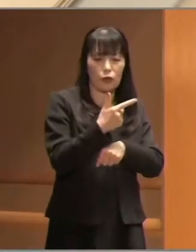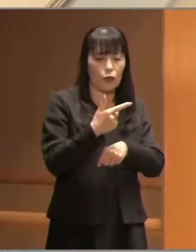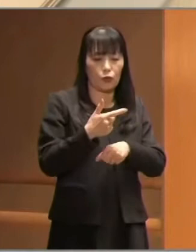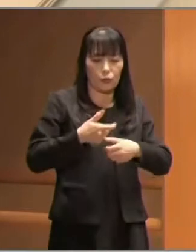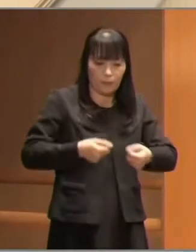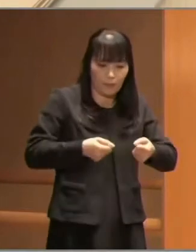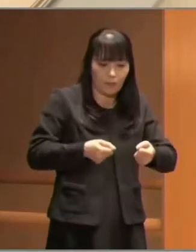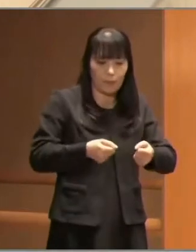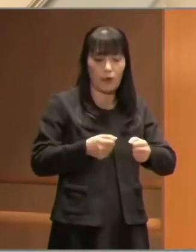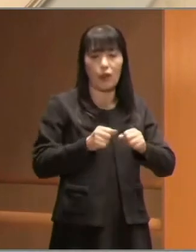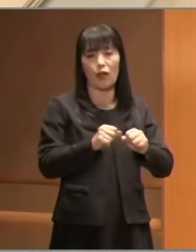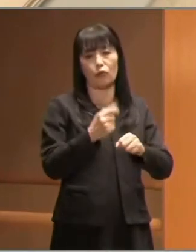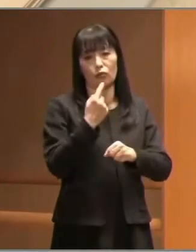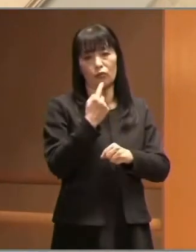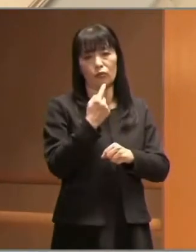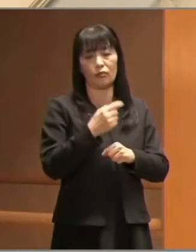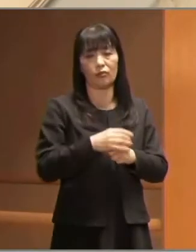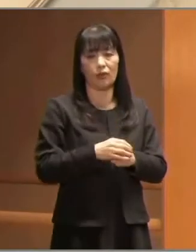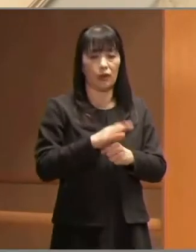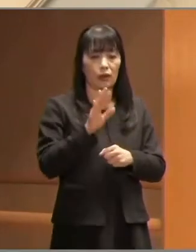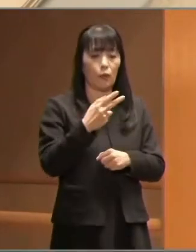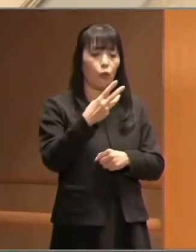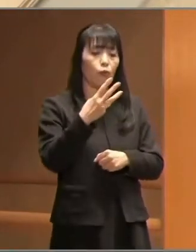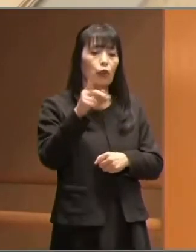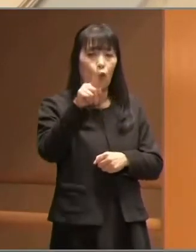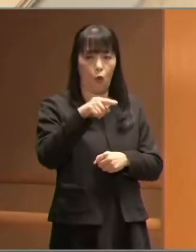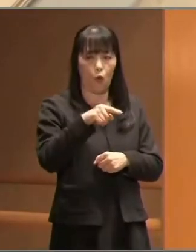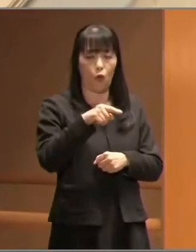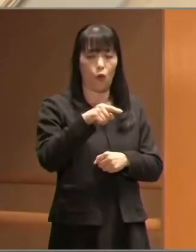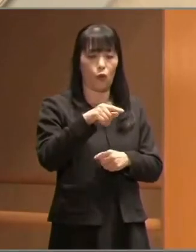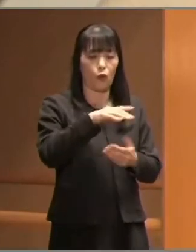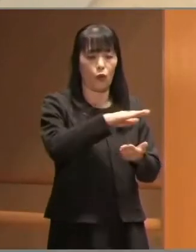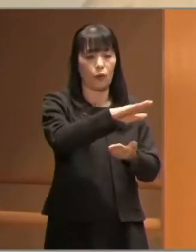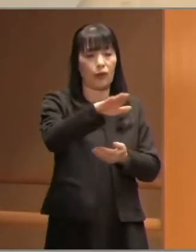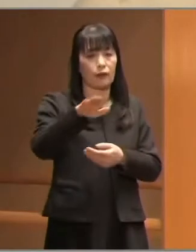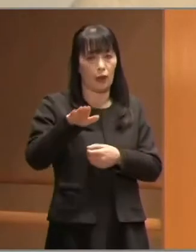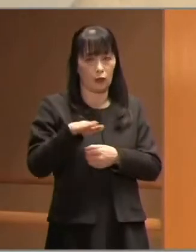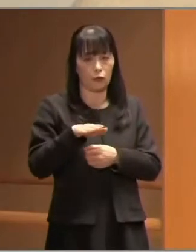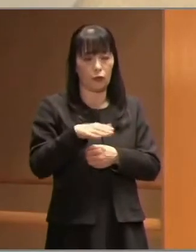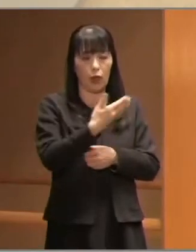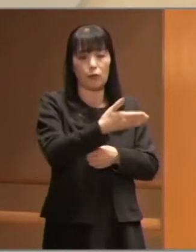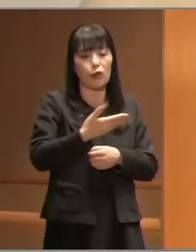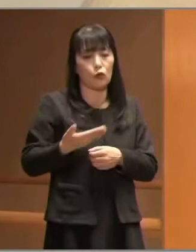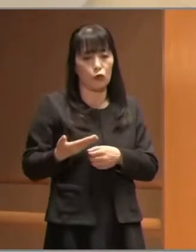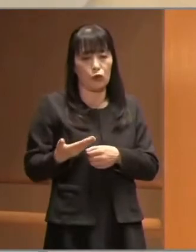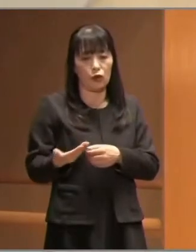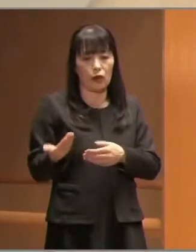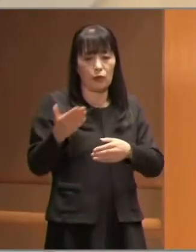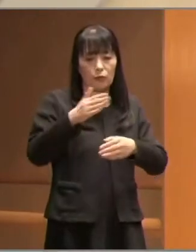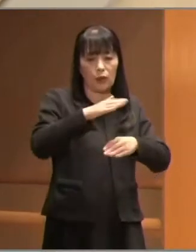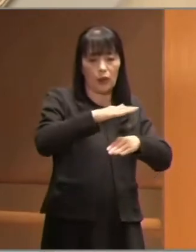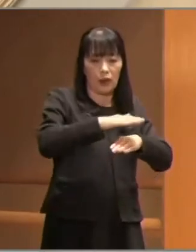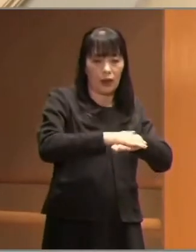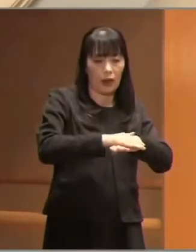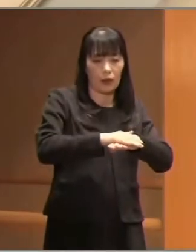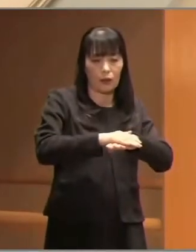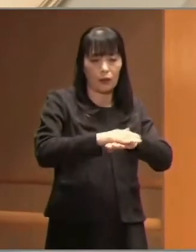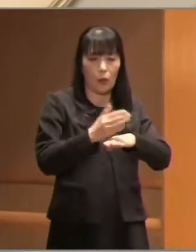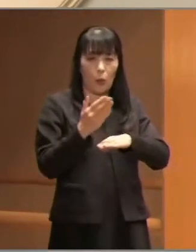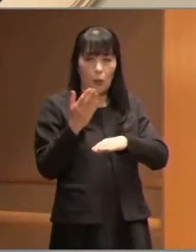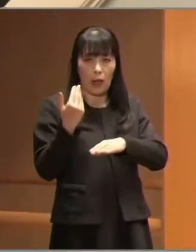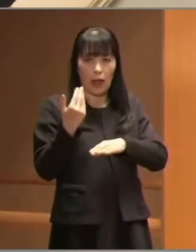becomes even. So I always intentionally hit the mold. However, Mino